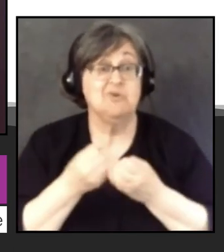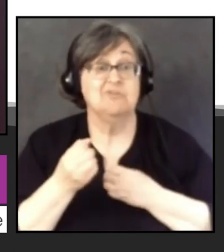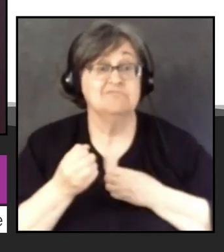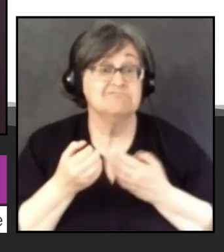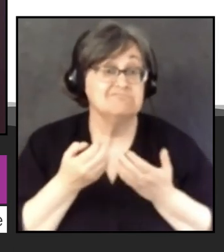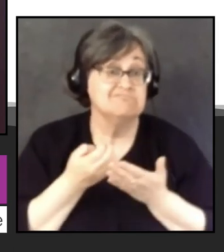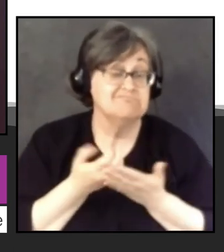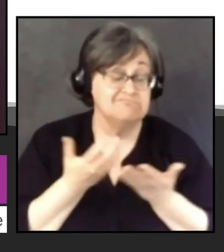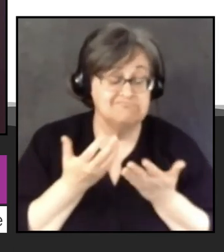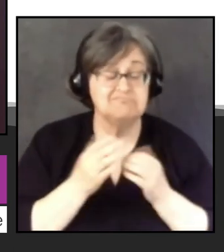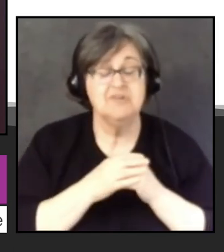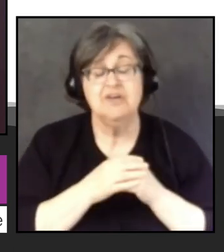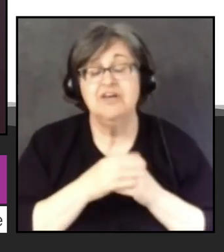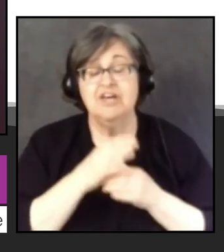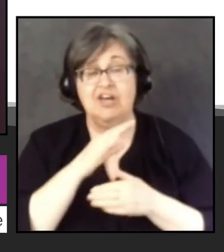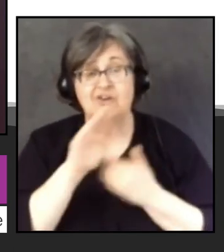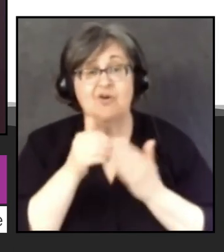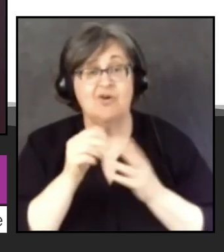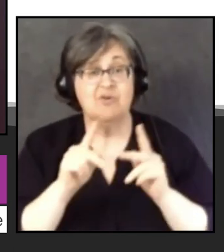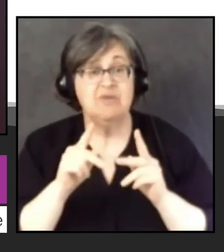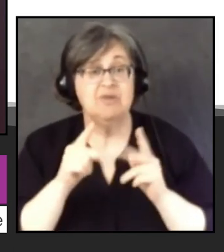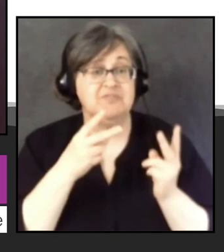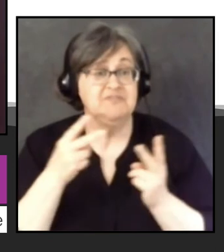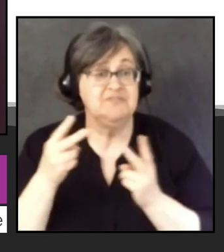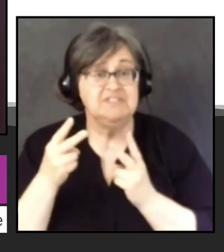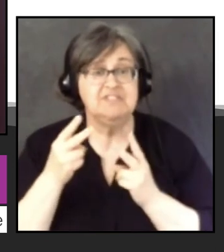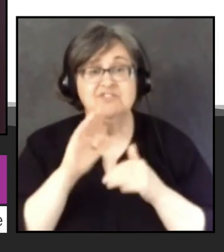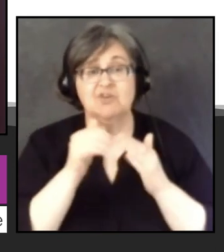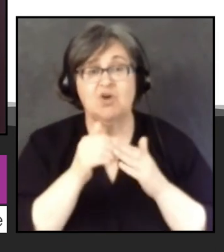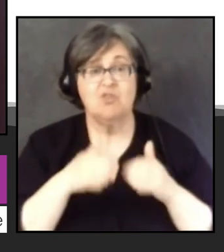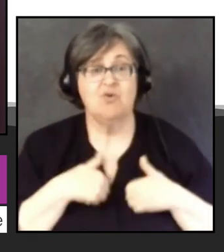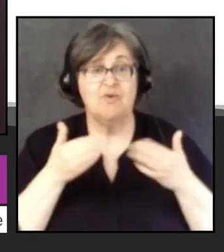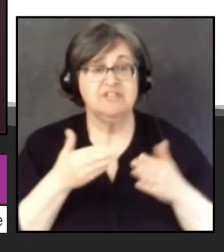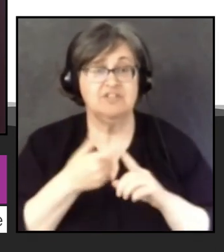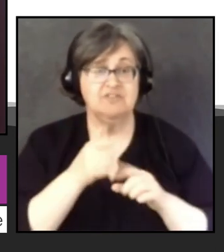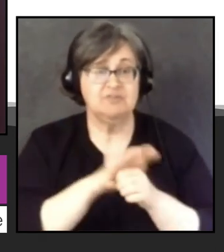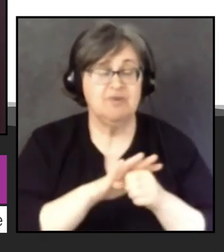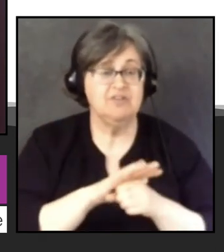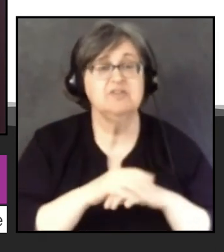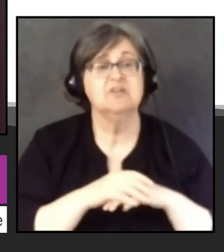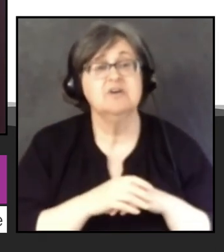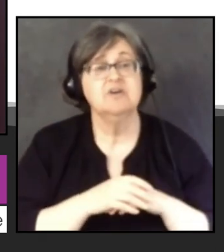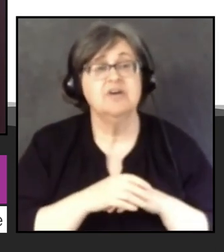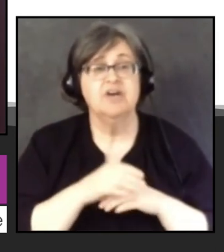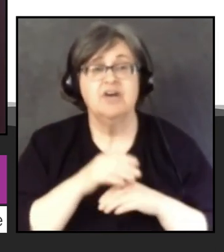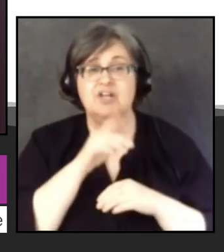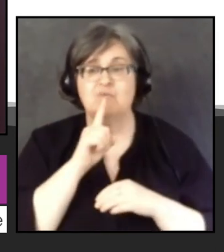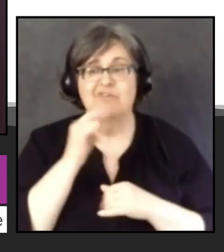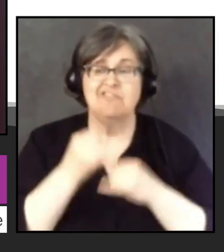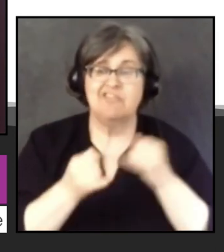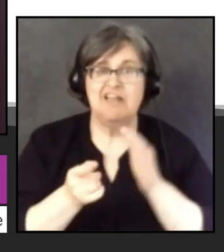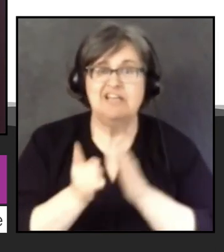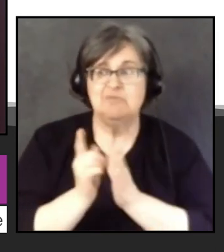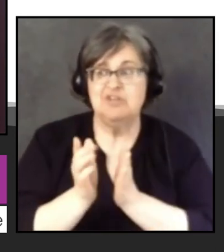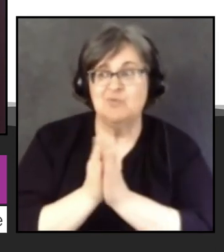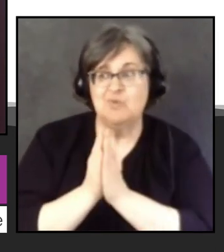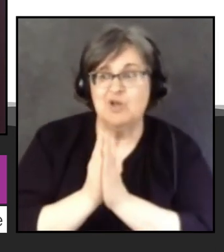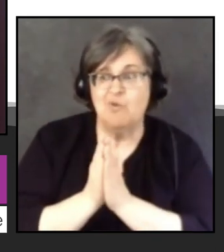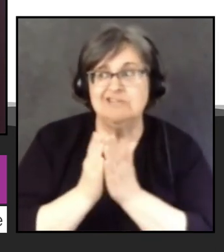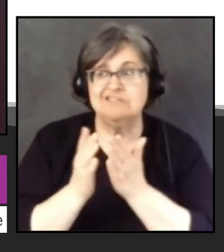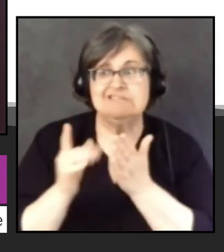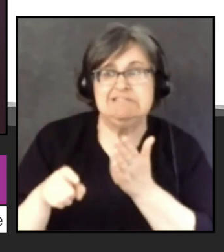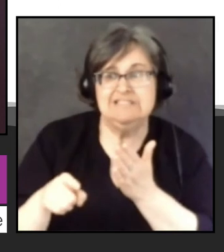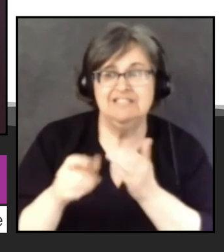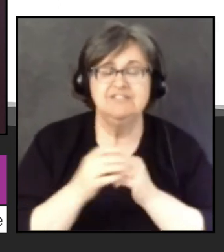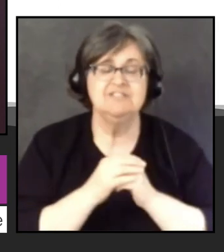and Bed-Stuy residents who stopped by, and especially for TIR's immense support for our requests and last minute needs up until